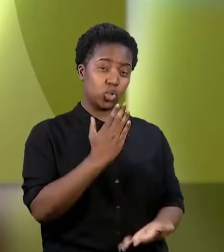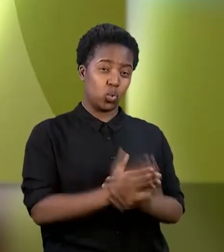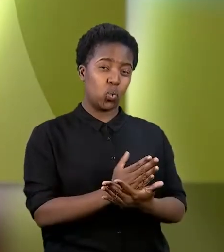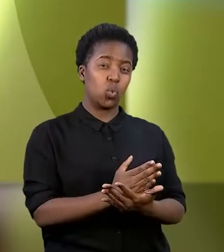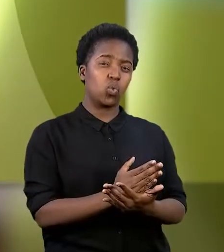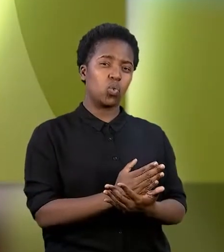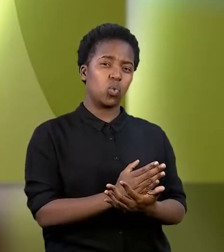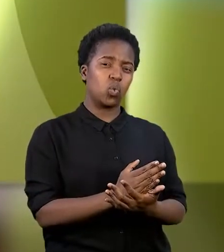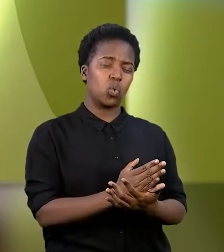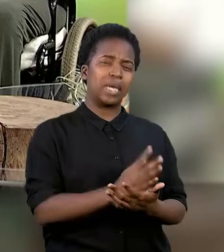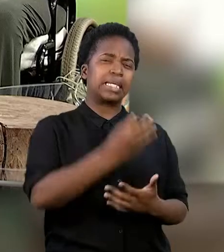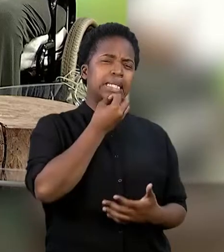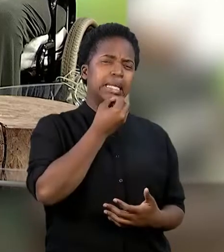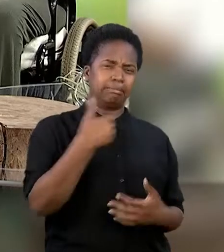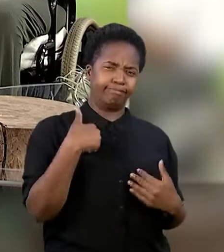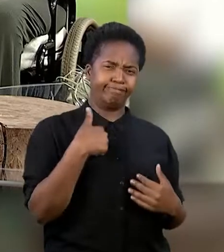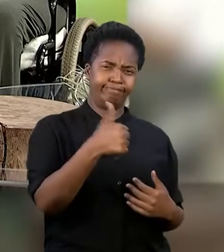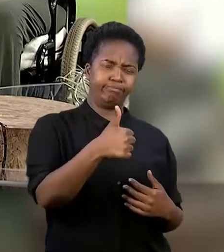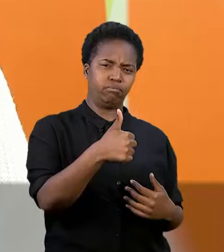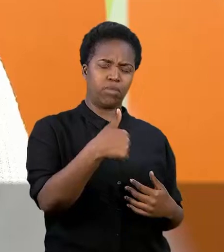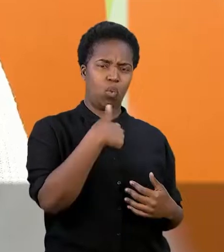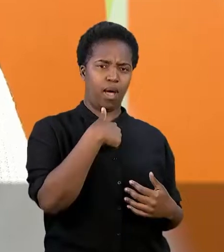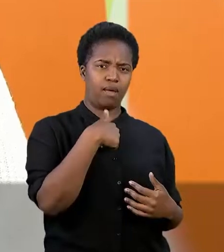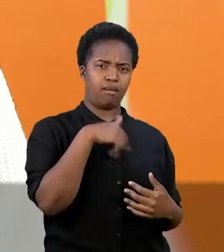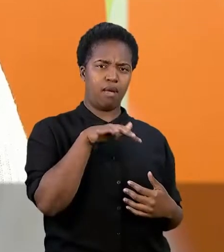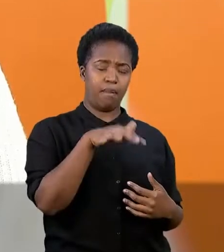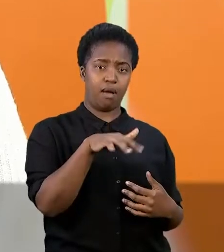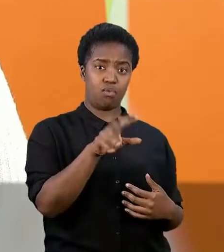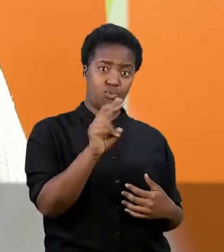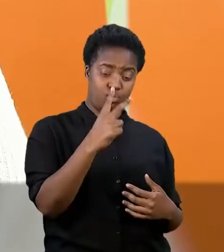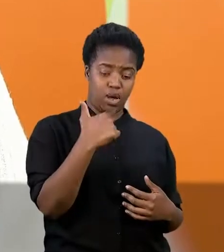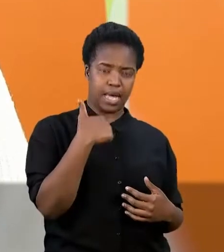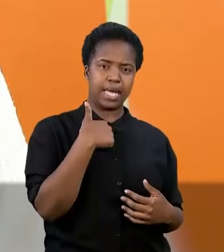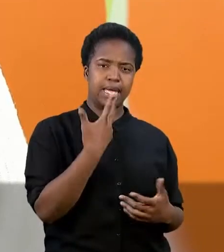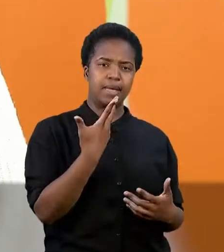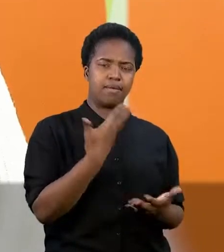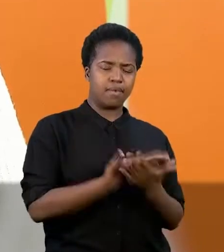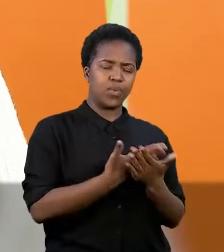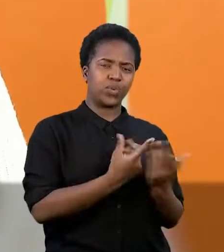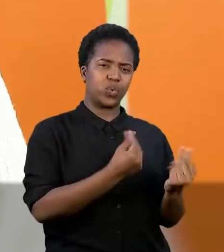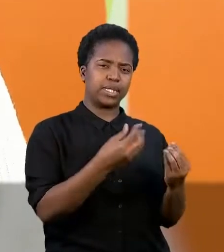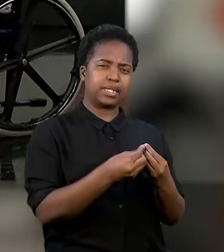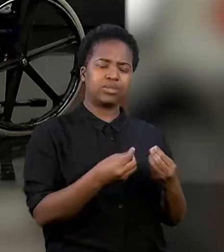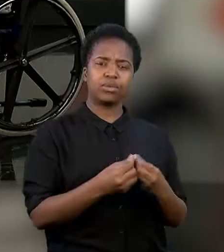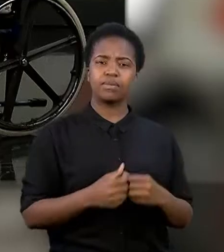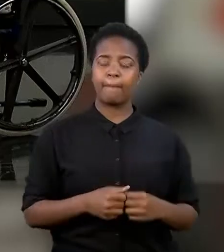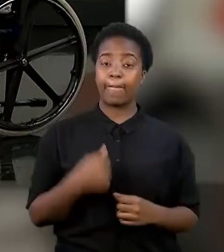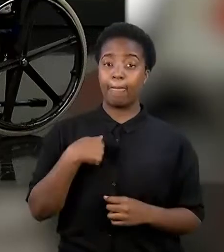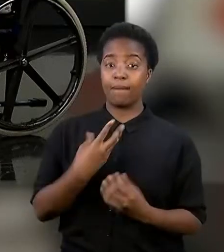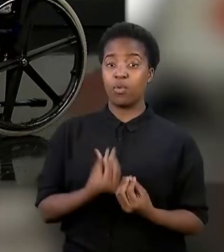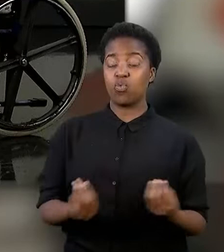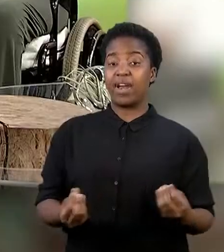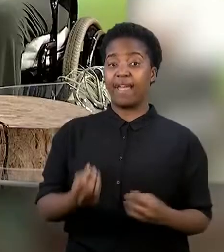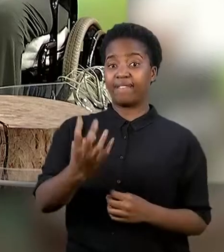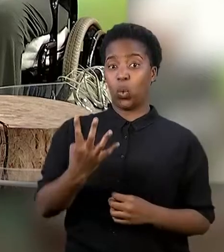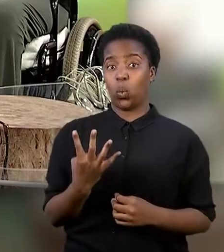ka etsa sure ke tswela ka montle. Ke kene mo bathong. Ke batla hore ba seka sheba di-siting, ba shebe hore re tsamaya kaofela. O bile le bana ba